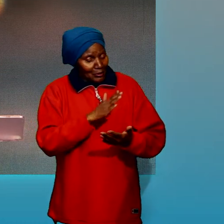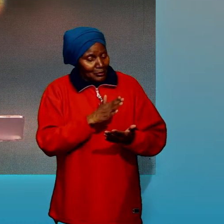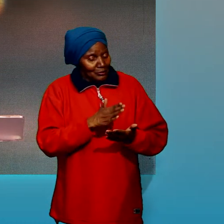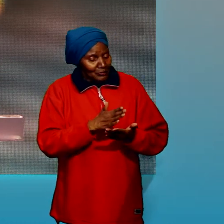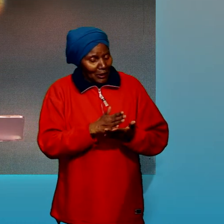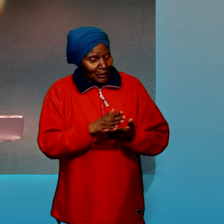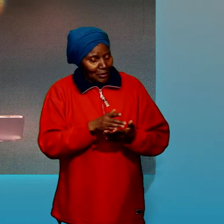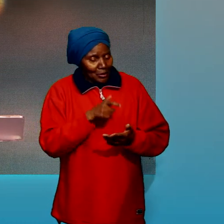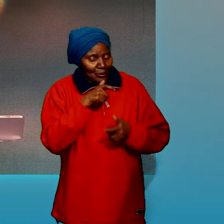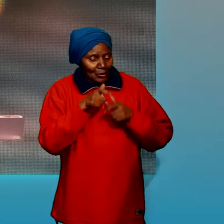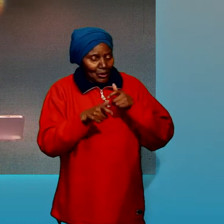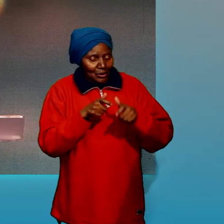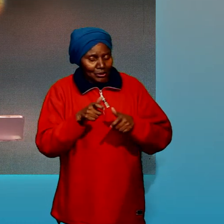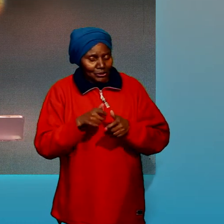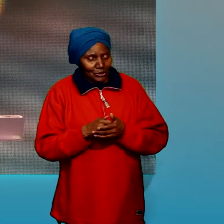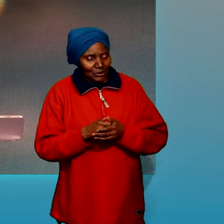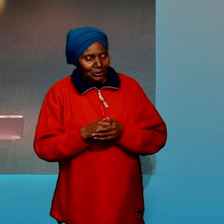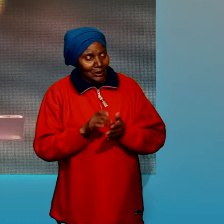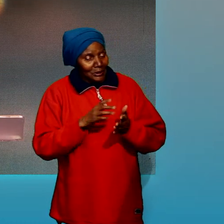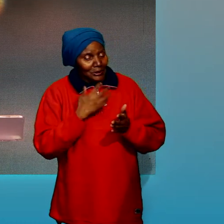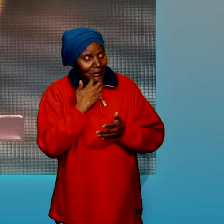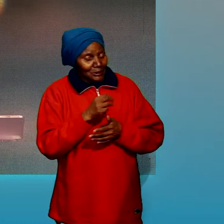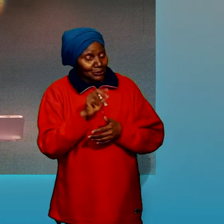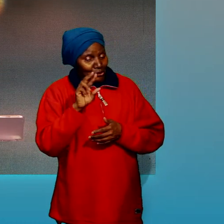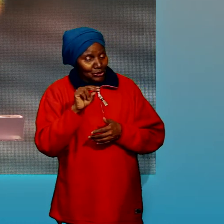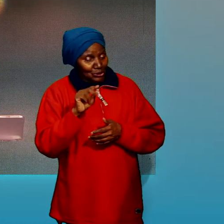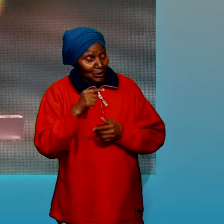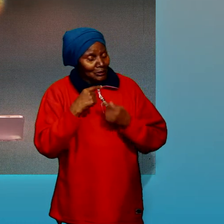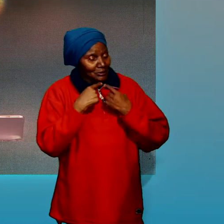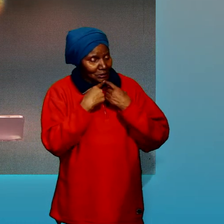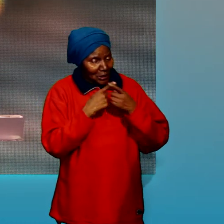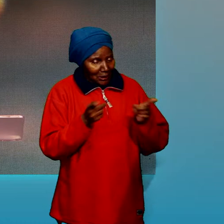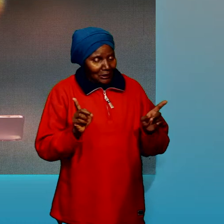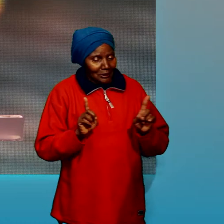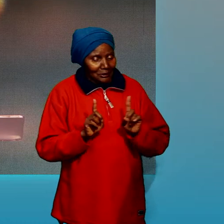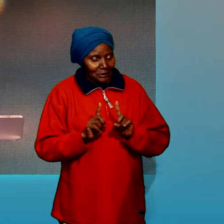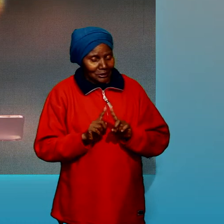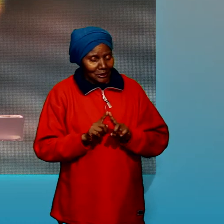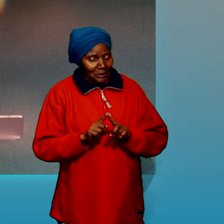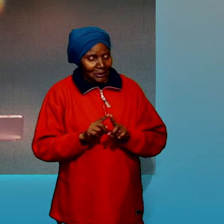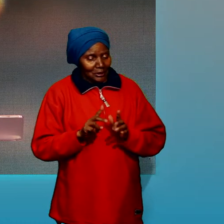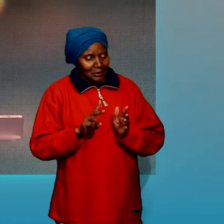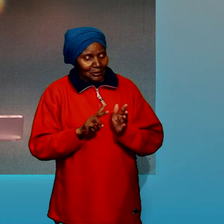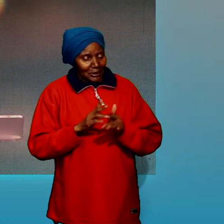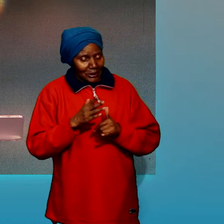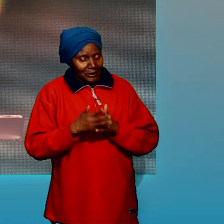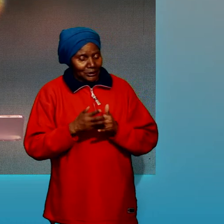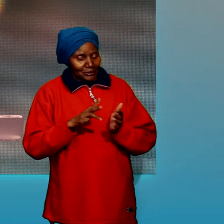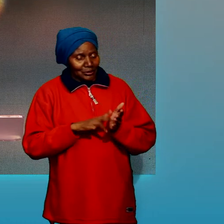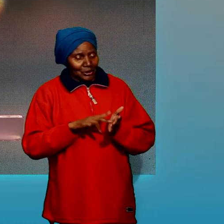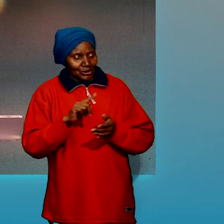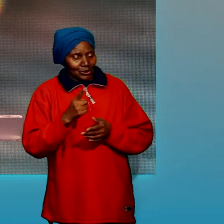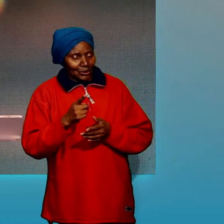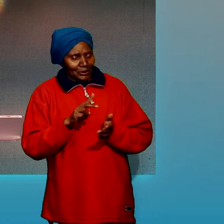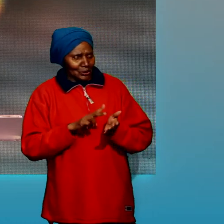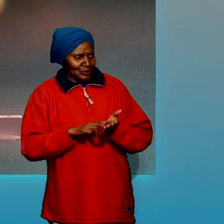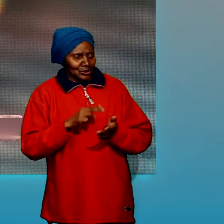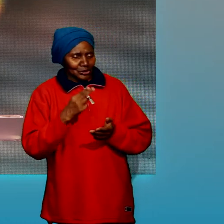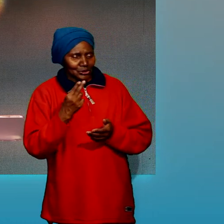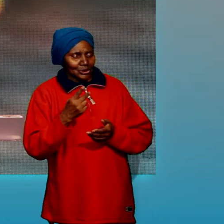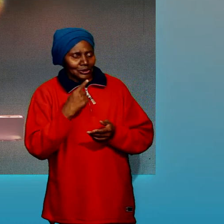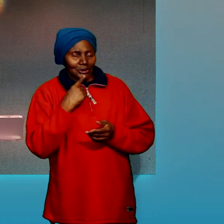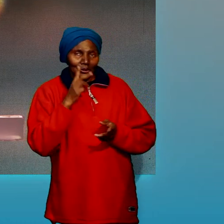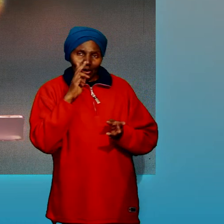God in the Bible. But Hebrews 12 tells us at the end of verse 1, in verse 2, we can look